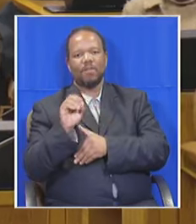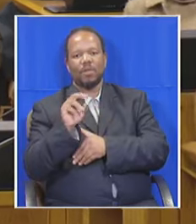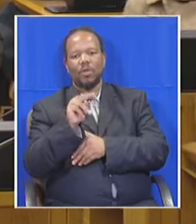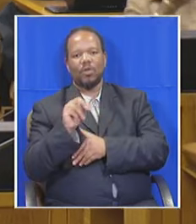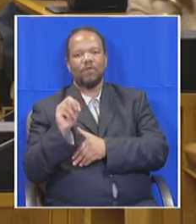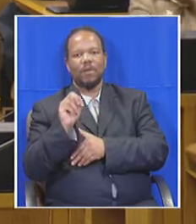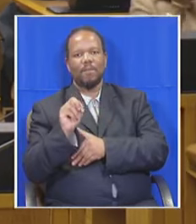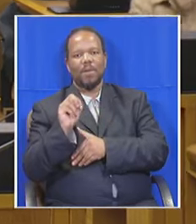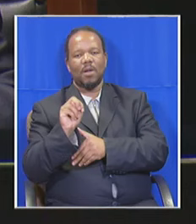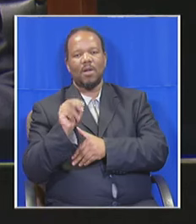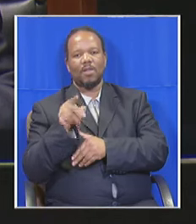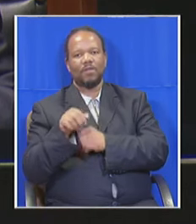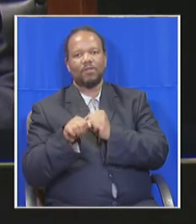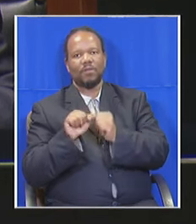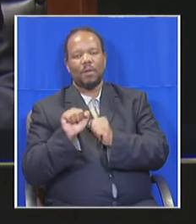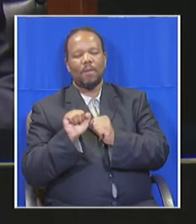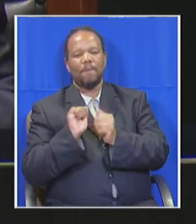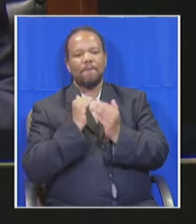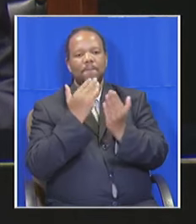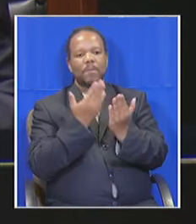November 2017. I put the motion.